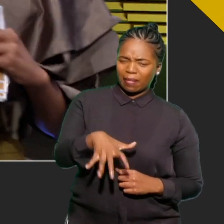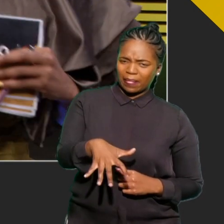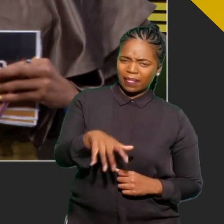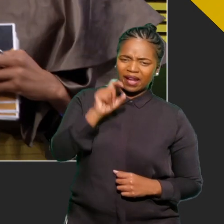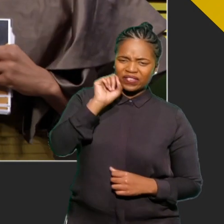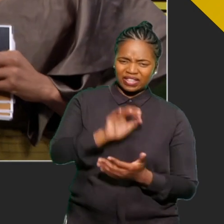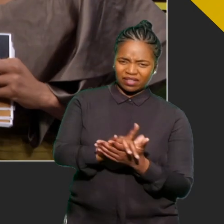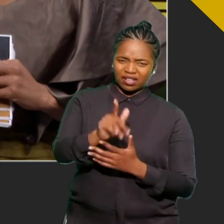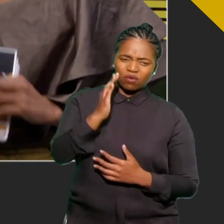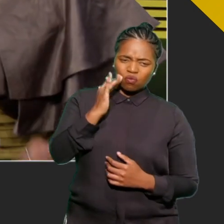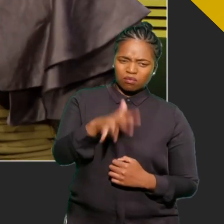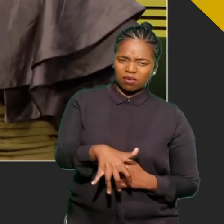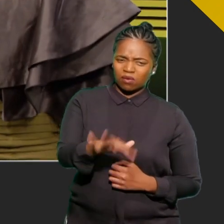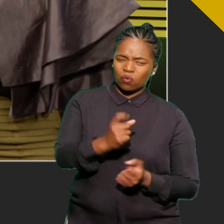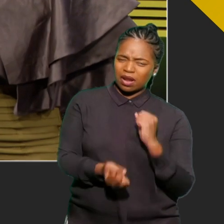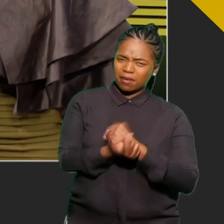that entire experience?